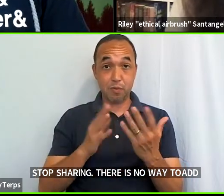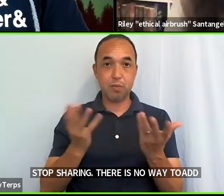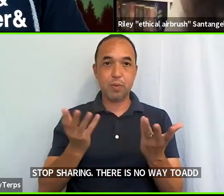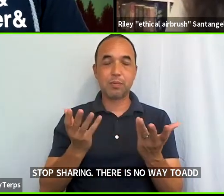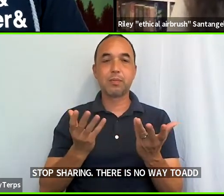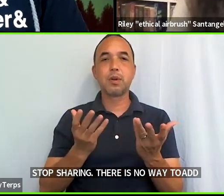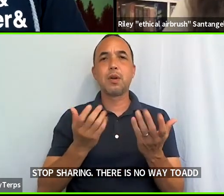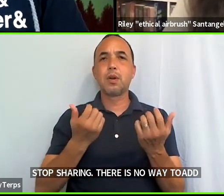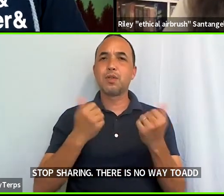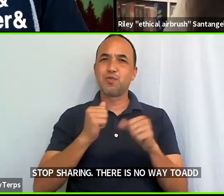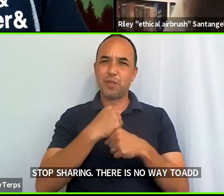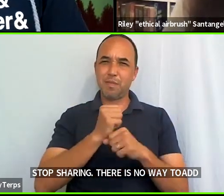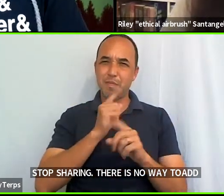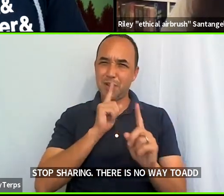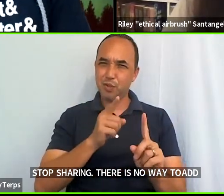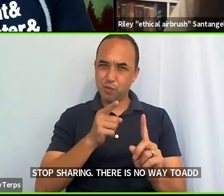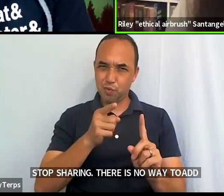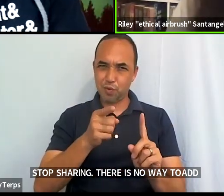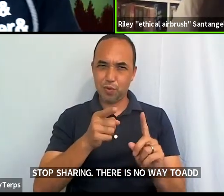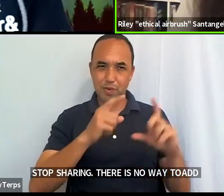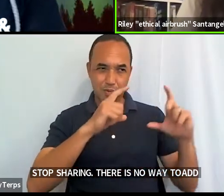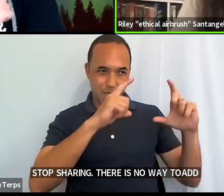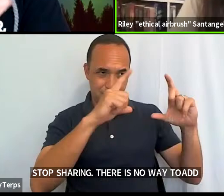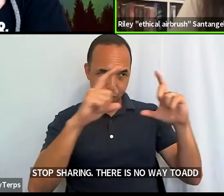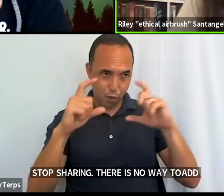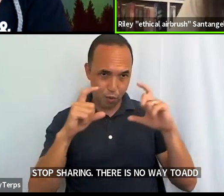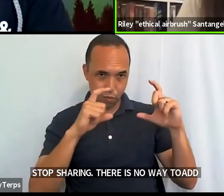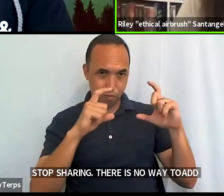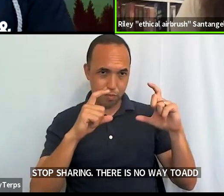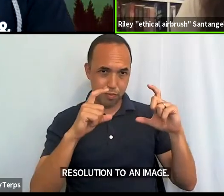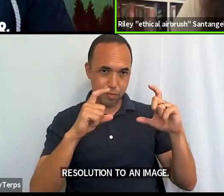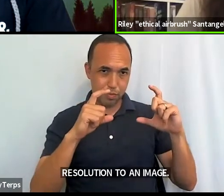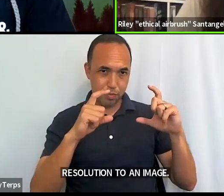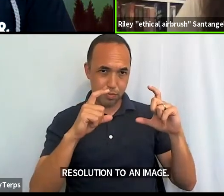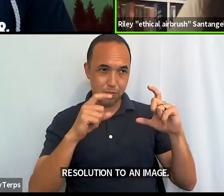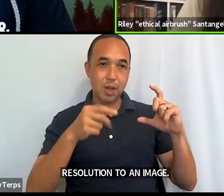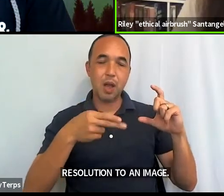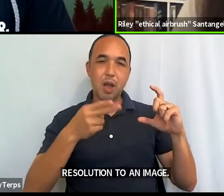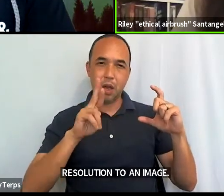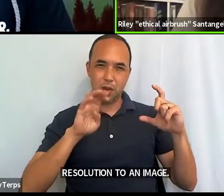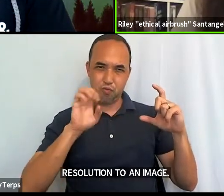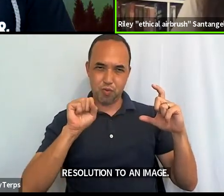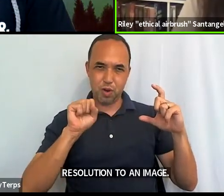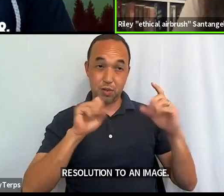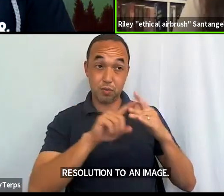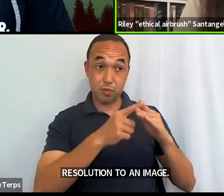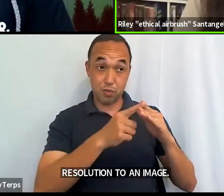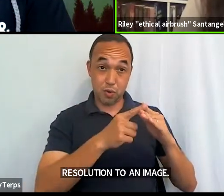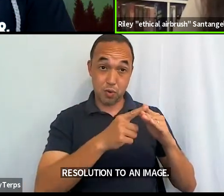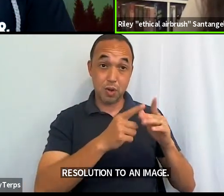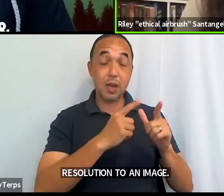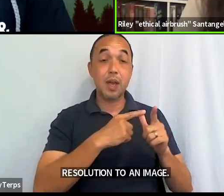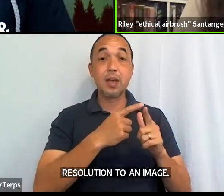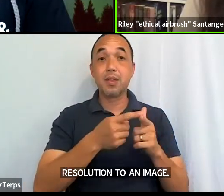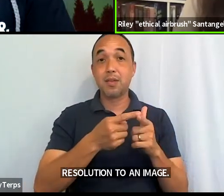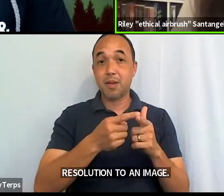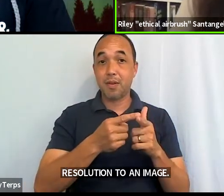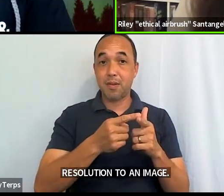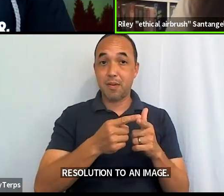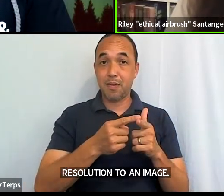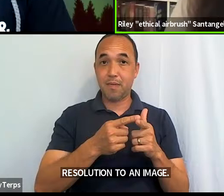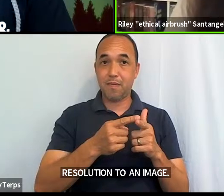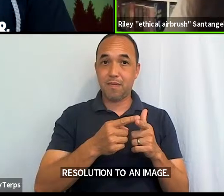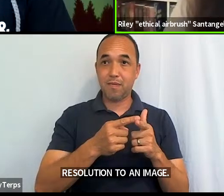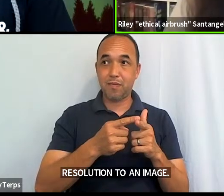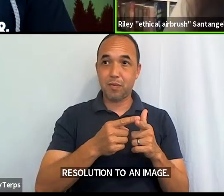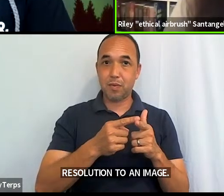to make sure that you are taking photos in high resolution to start with, and then sending